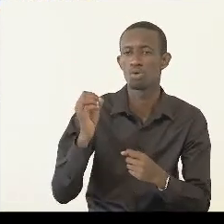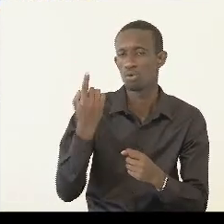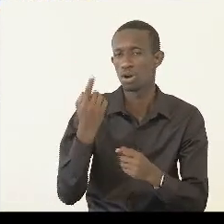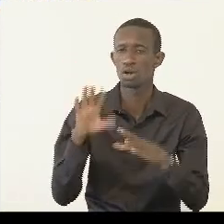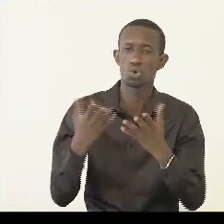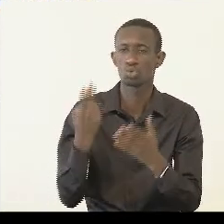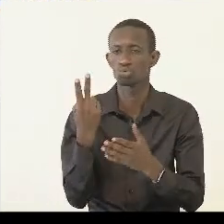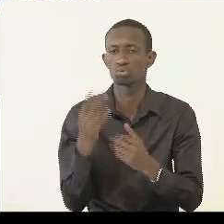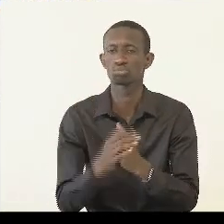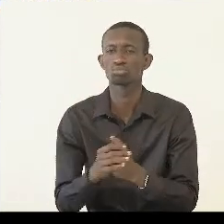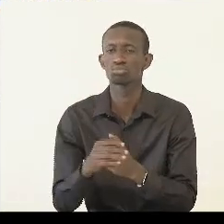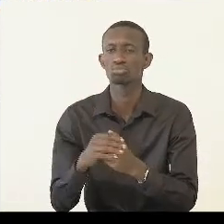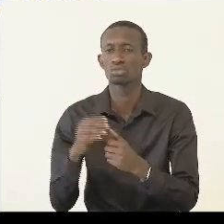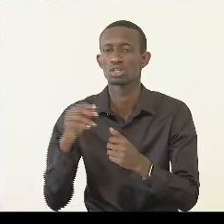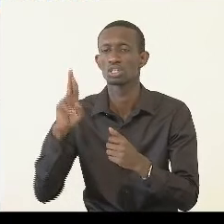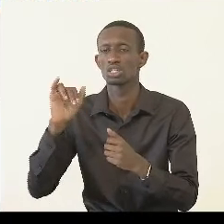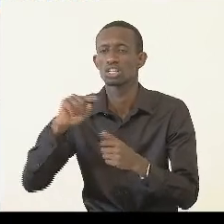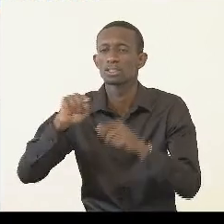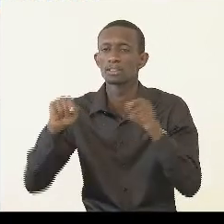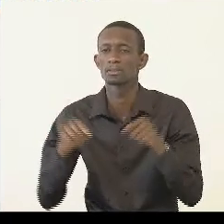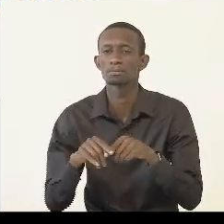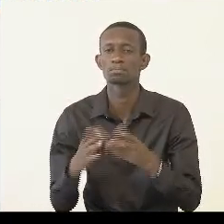The process of making up the DNA,